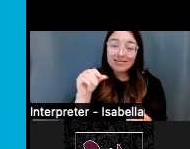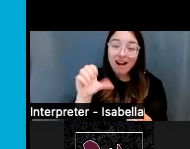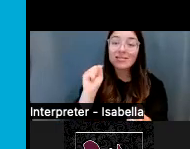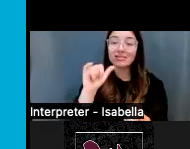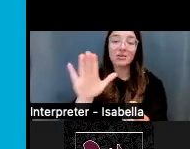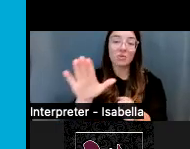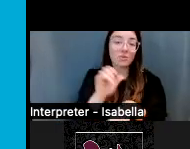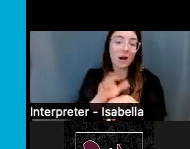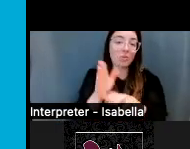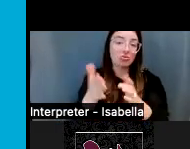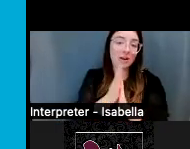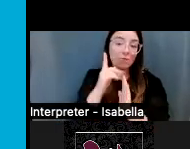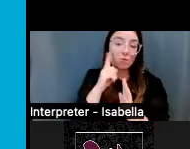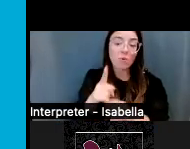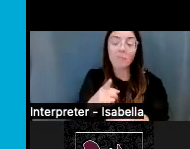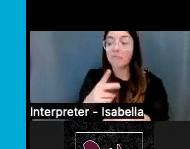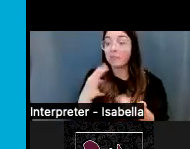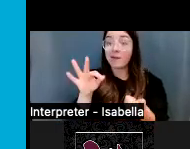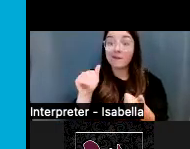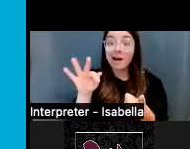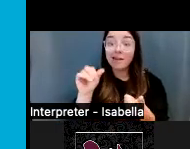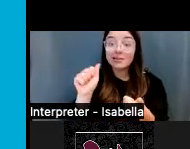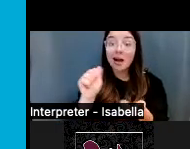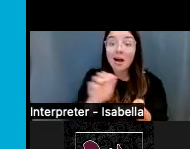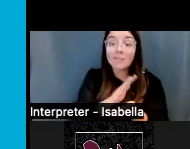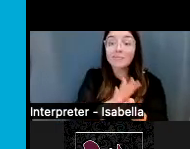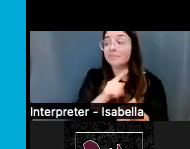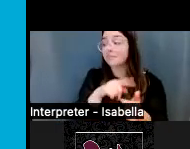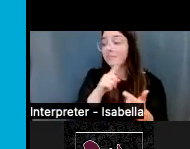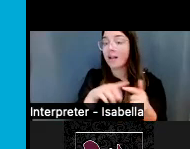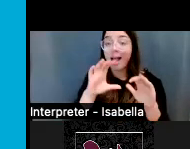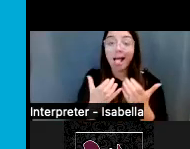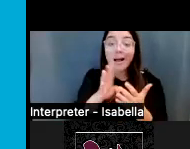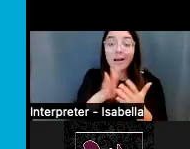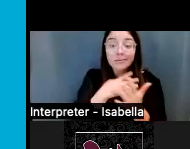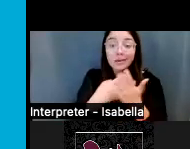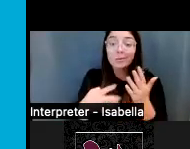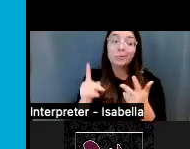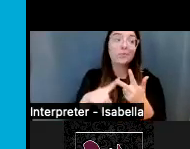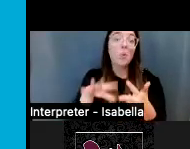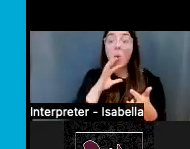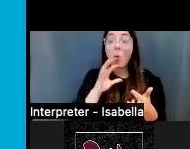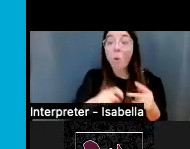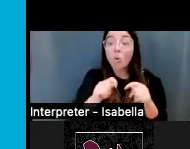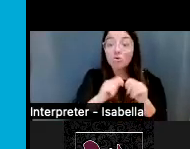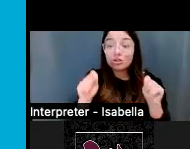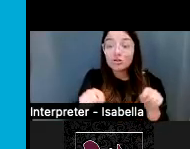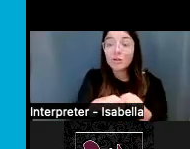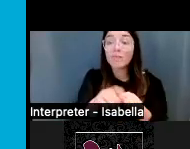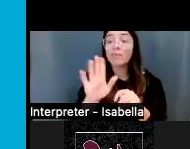asks for, which might include a FAFSA, a class schedule, old transcripts, grades from previous